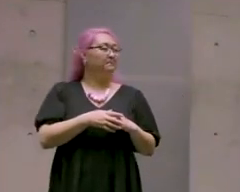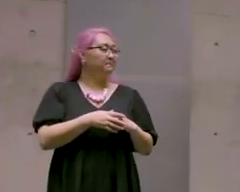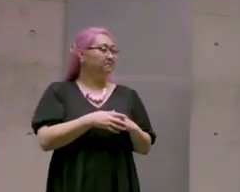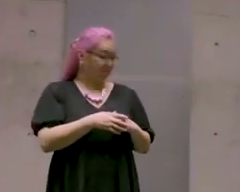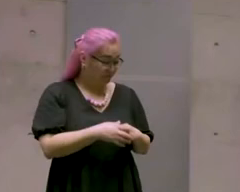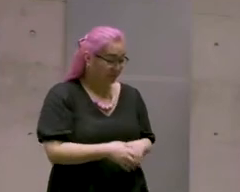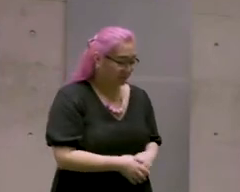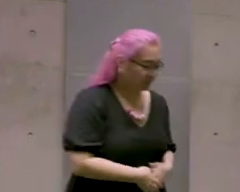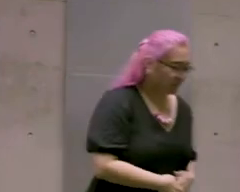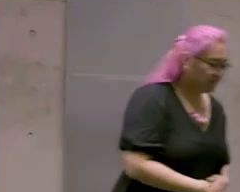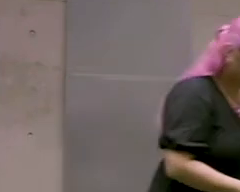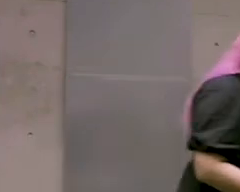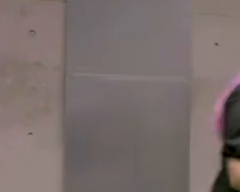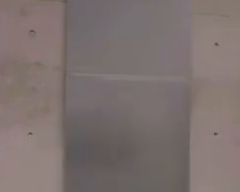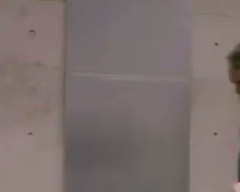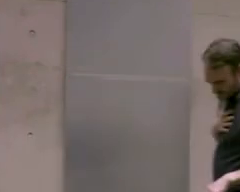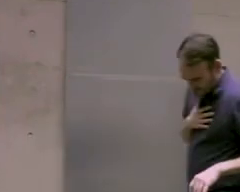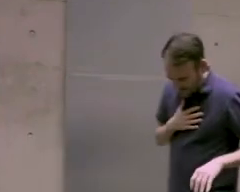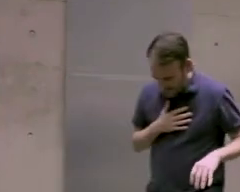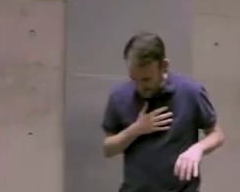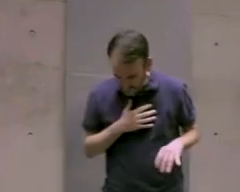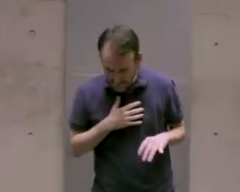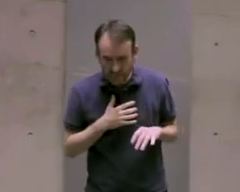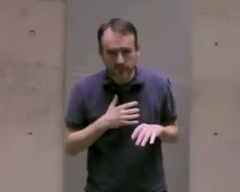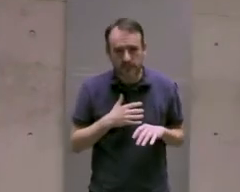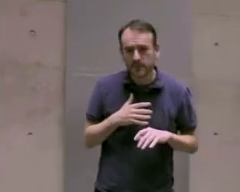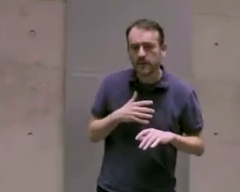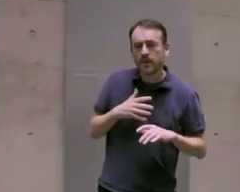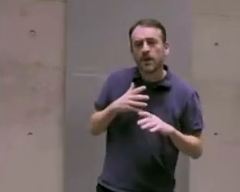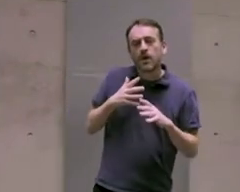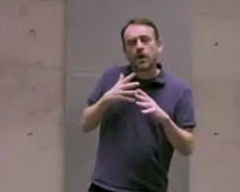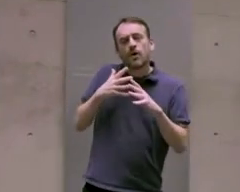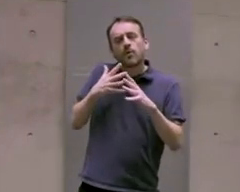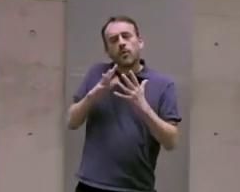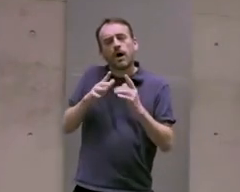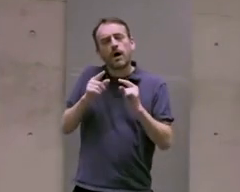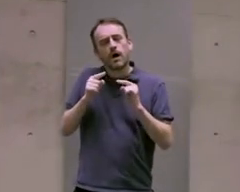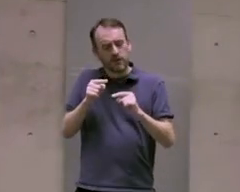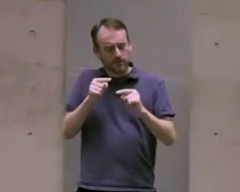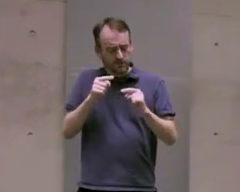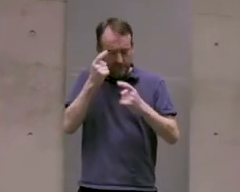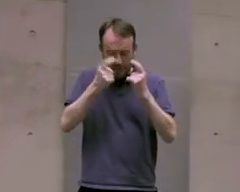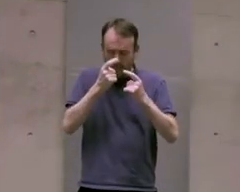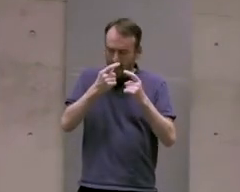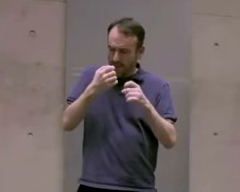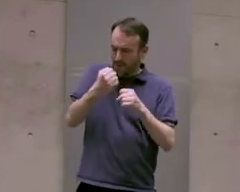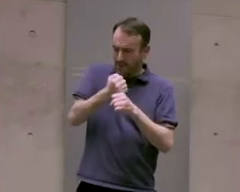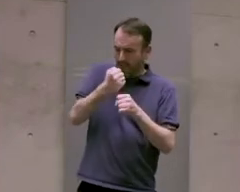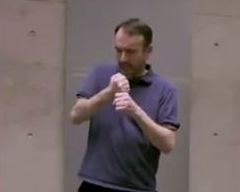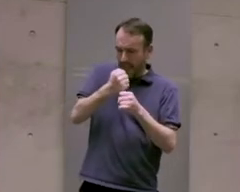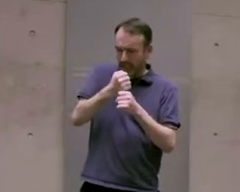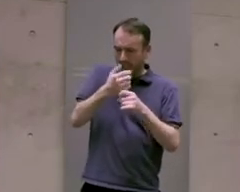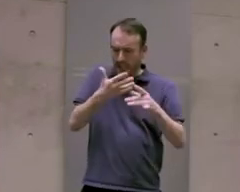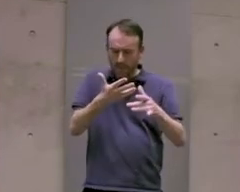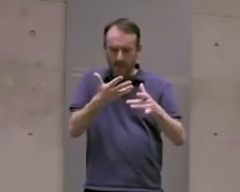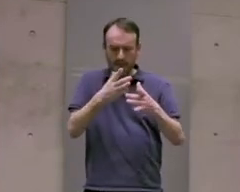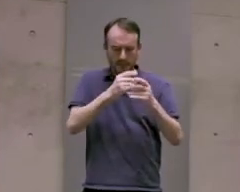say, yeah. I mean, what were there challenges in making a game based on a property that already had loads of fans, that people already